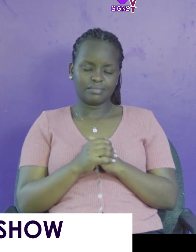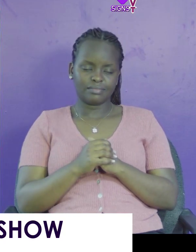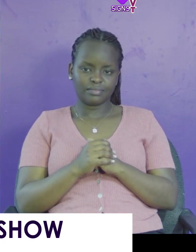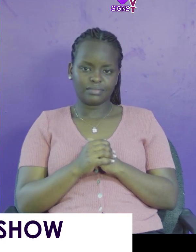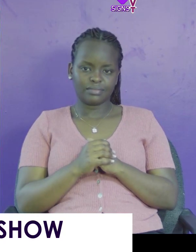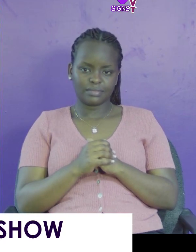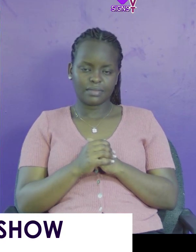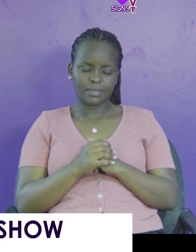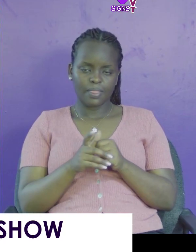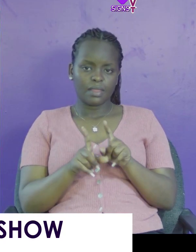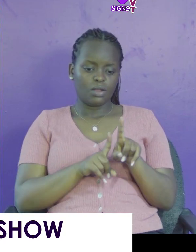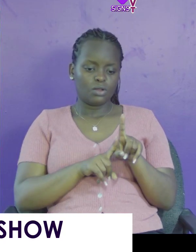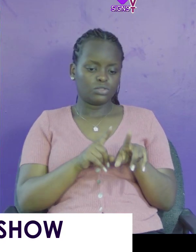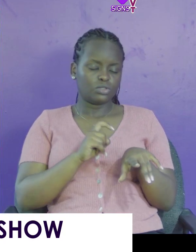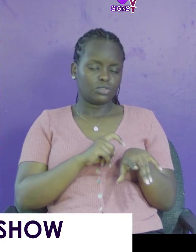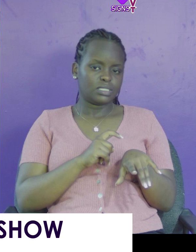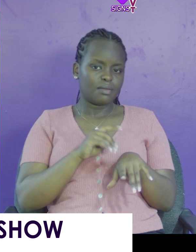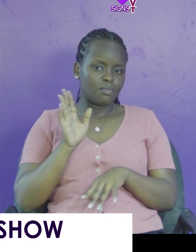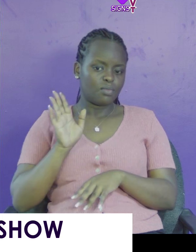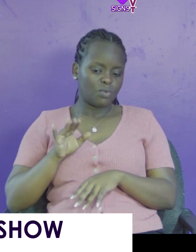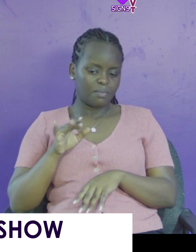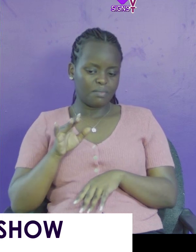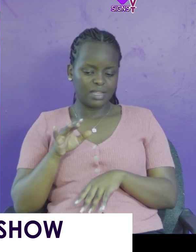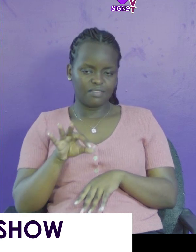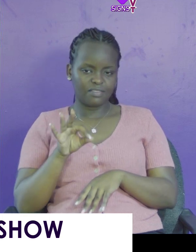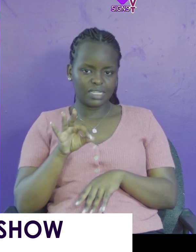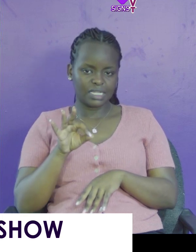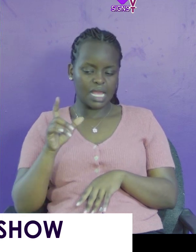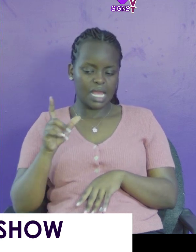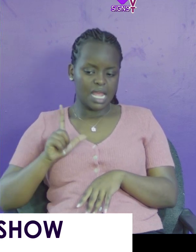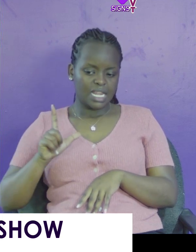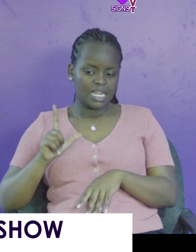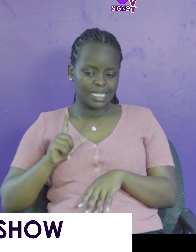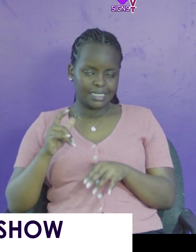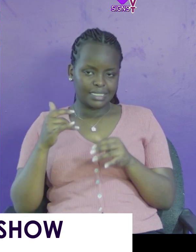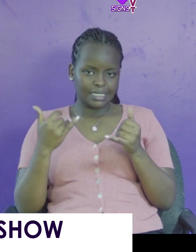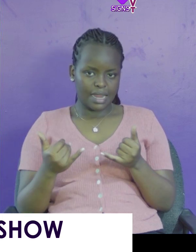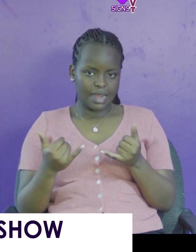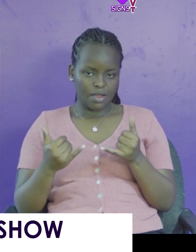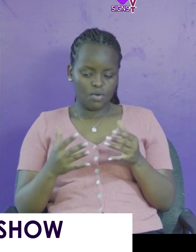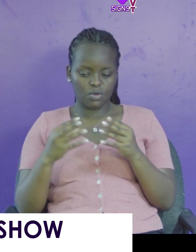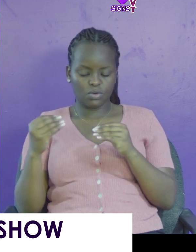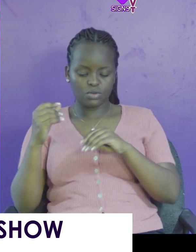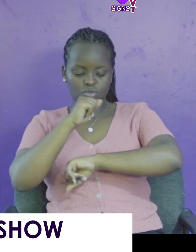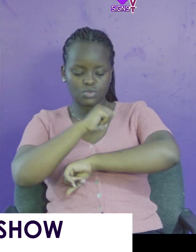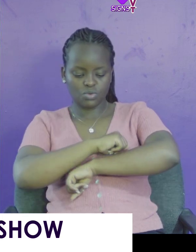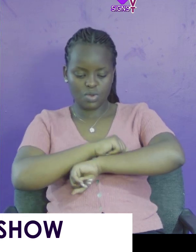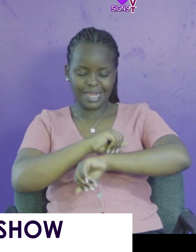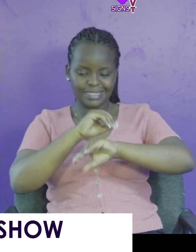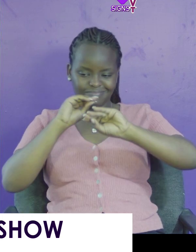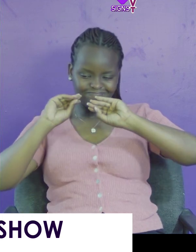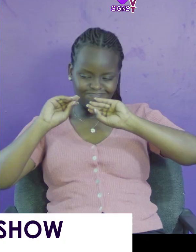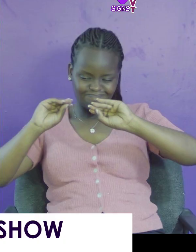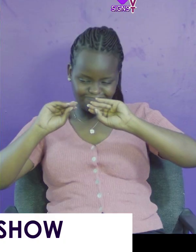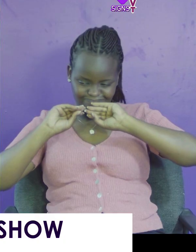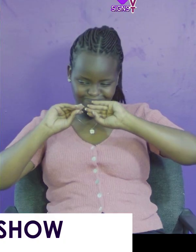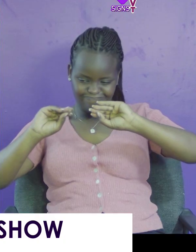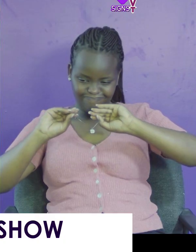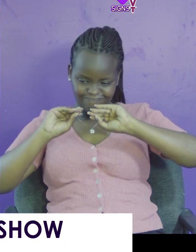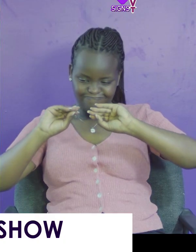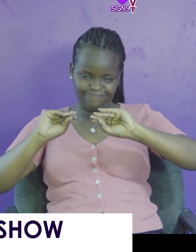So even when you find, because you know, ladies nowadays, they go to school and they are taught. Okay. It is not